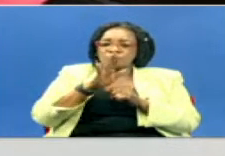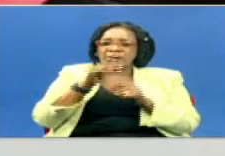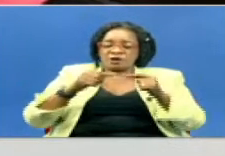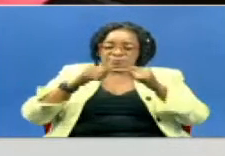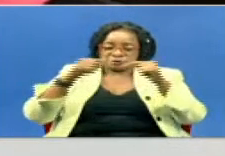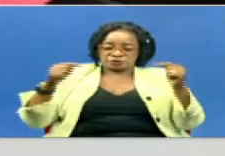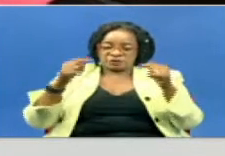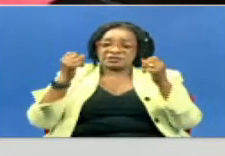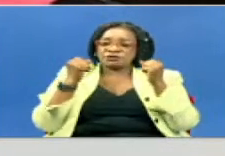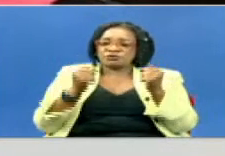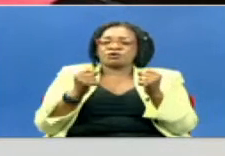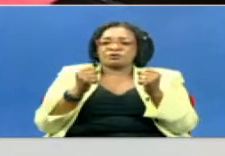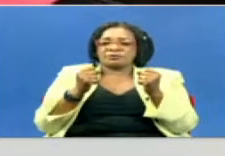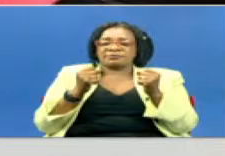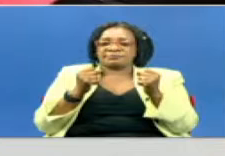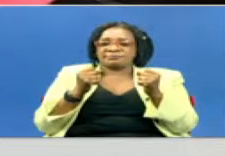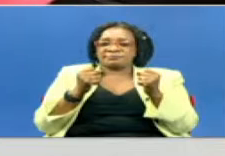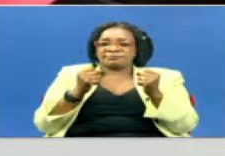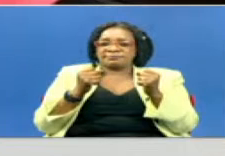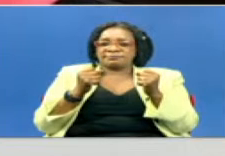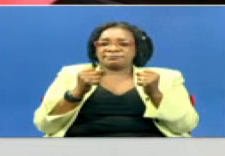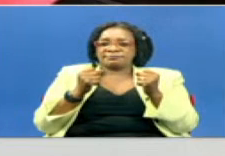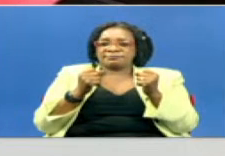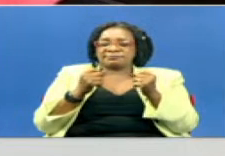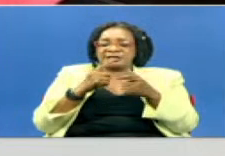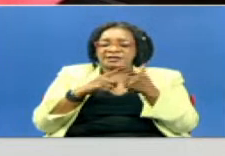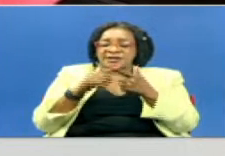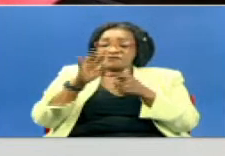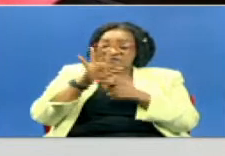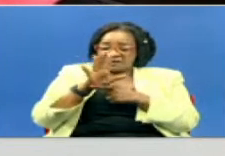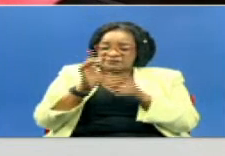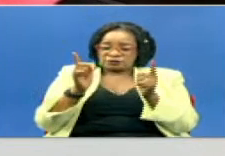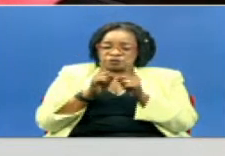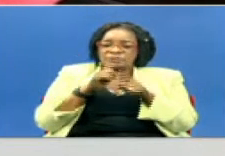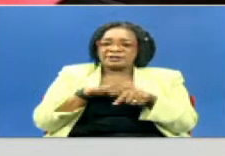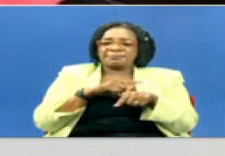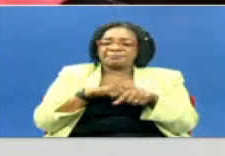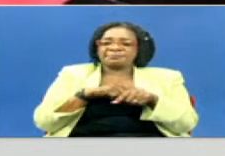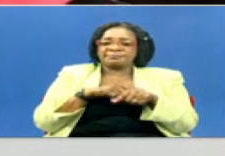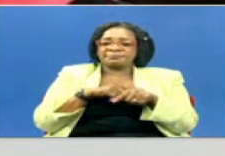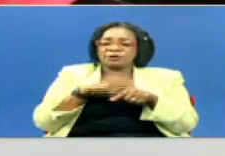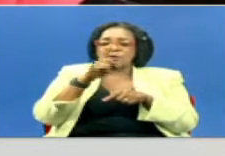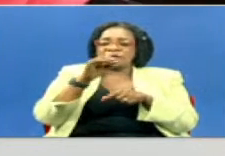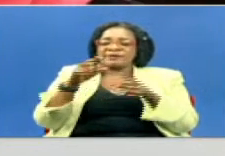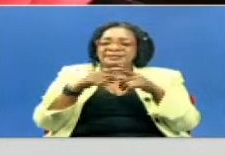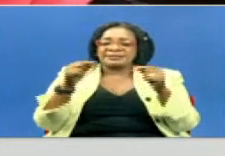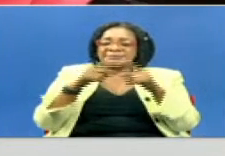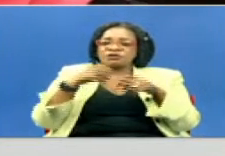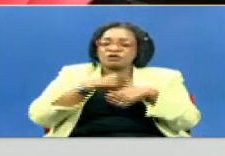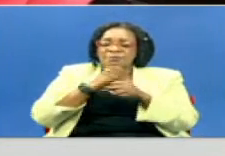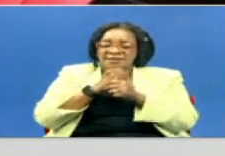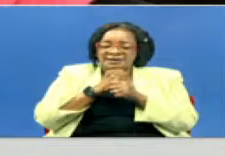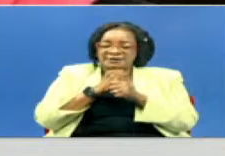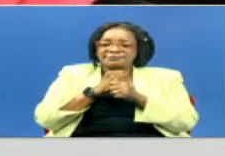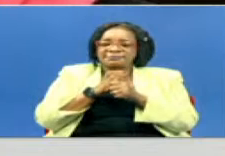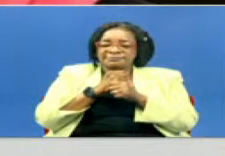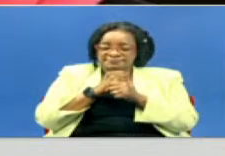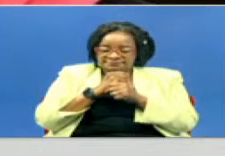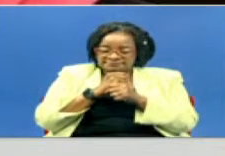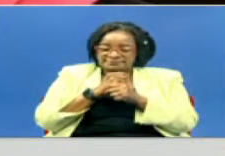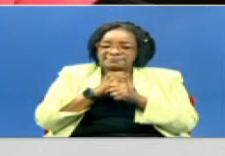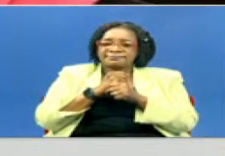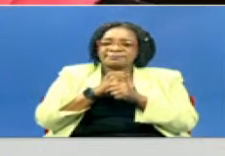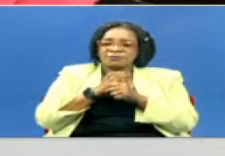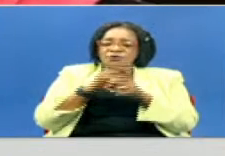strong. And 5 years is a short term, in your own words, in one of the statements you've made, is that 5 years is a short term. Yes. And that you're ready